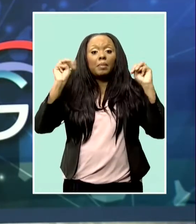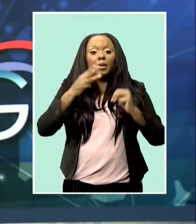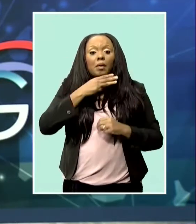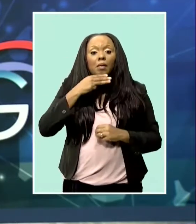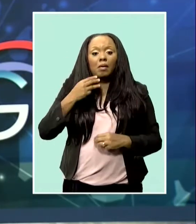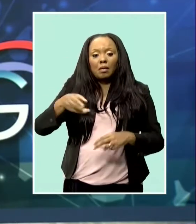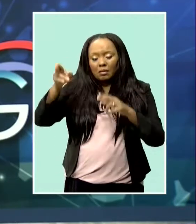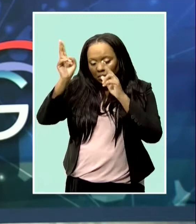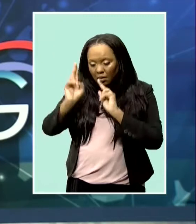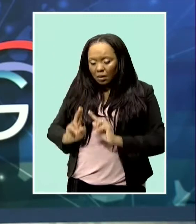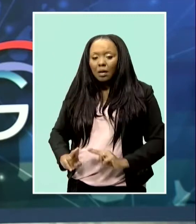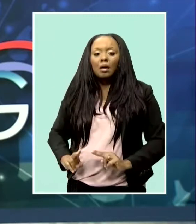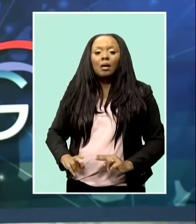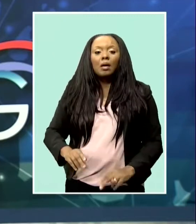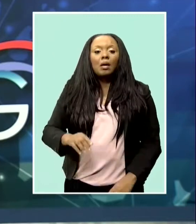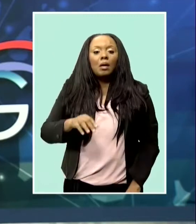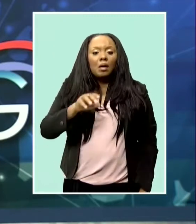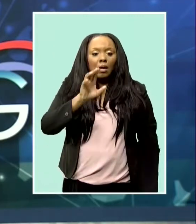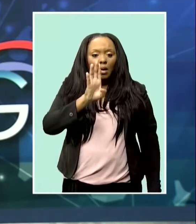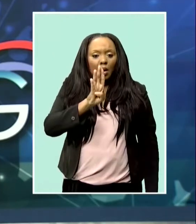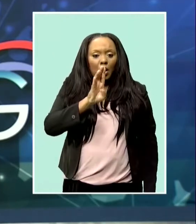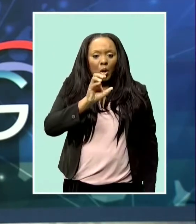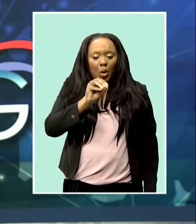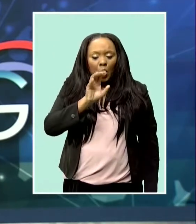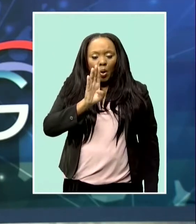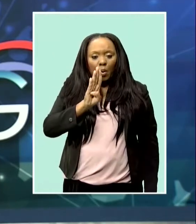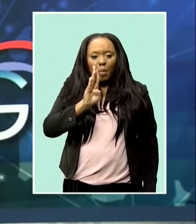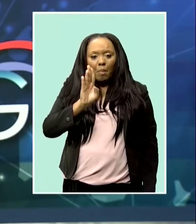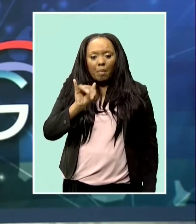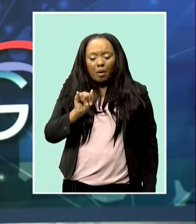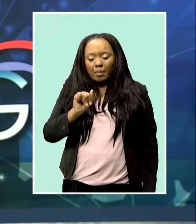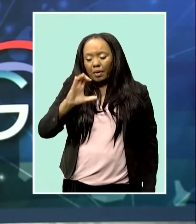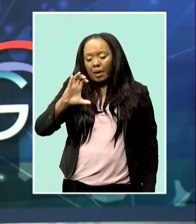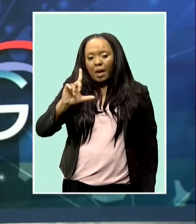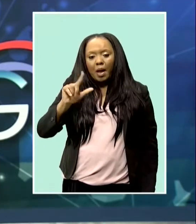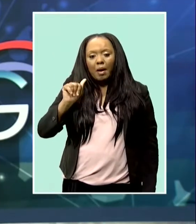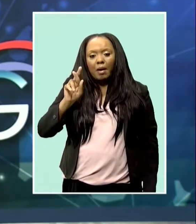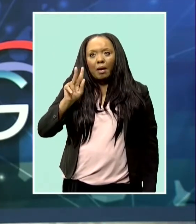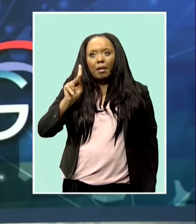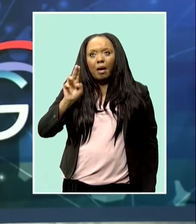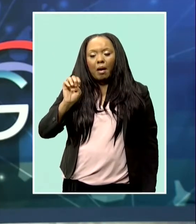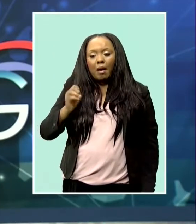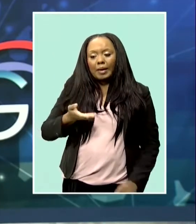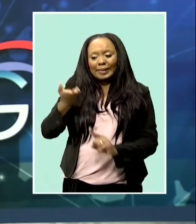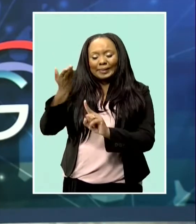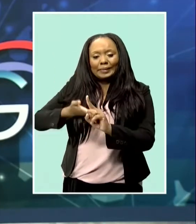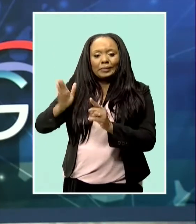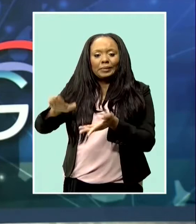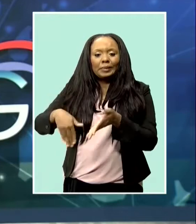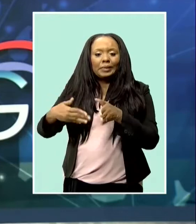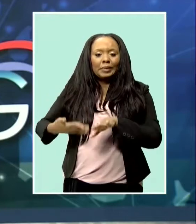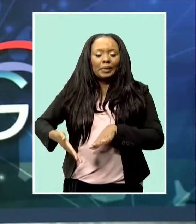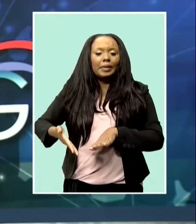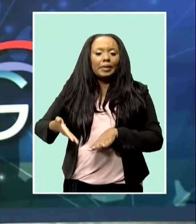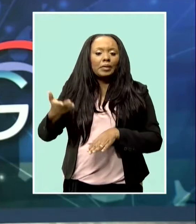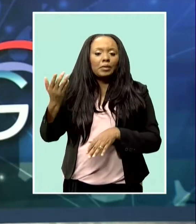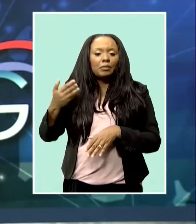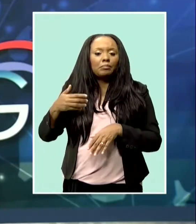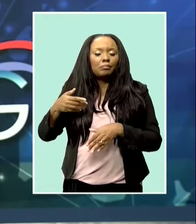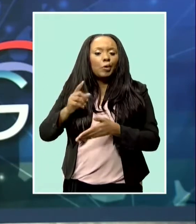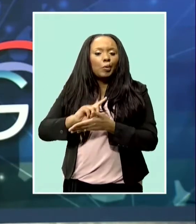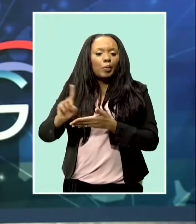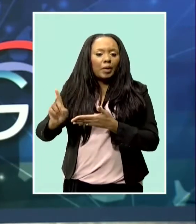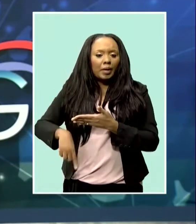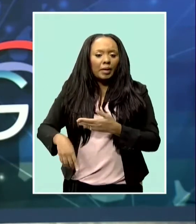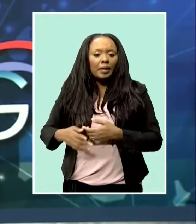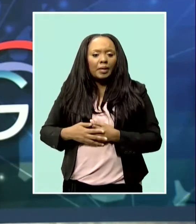late Pan-Africanist Bobby Clark, who passed away over the weekend. She says if she had to describe him in a few words, it would be a